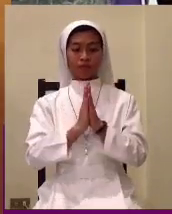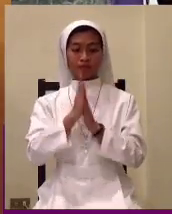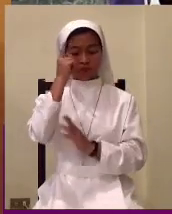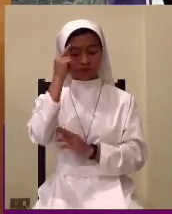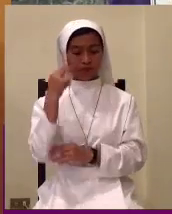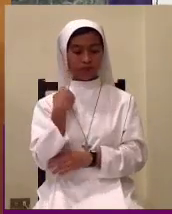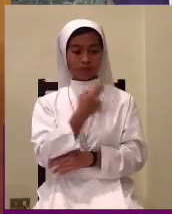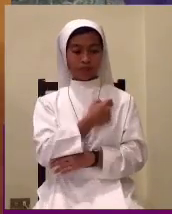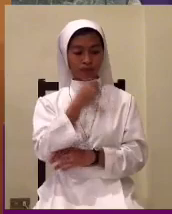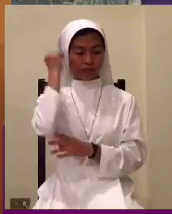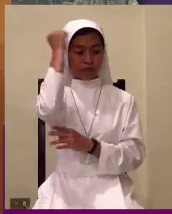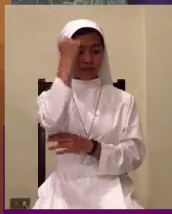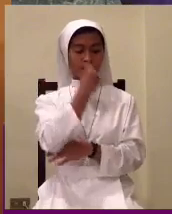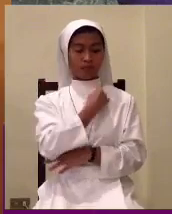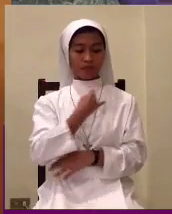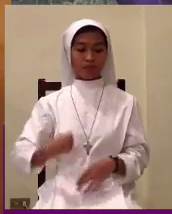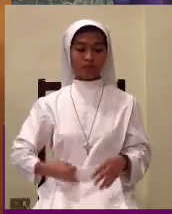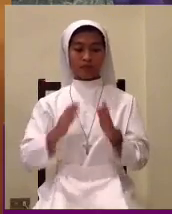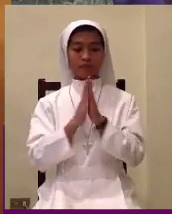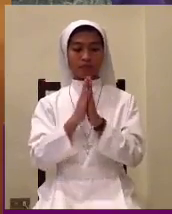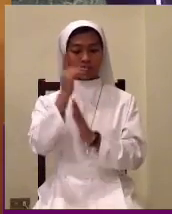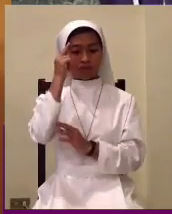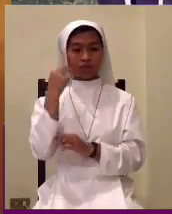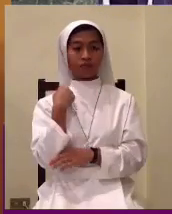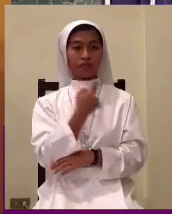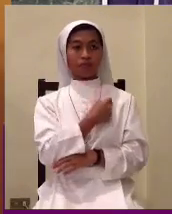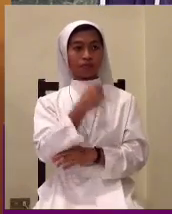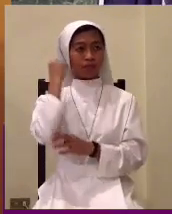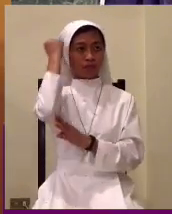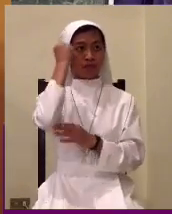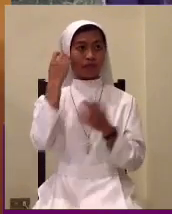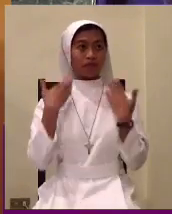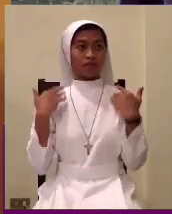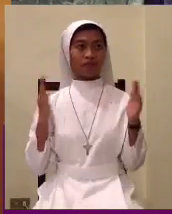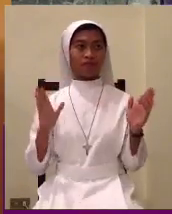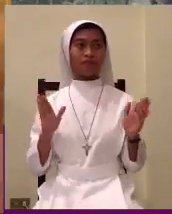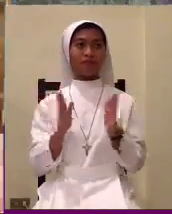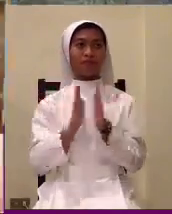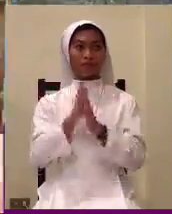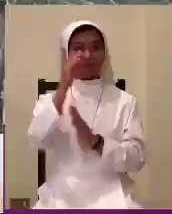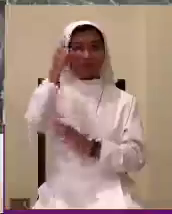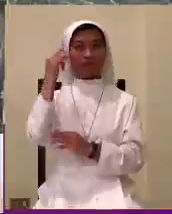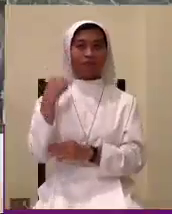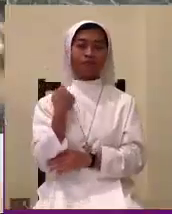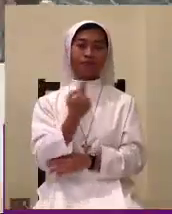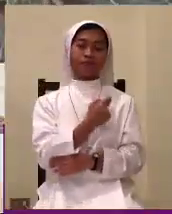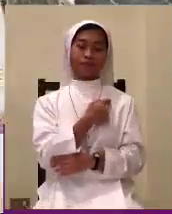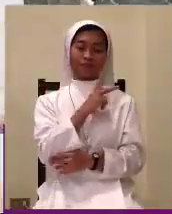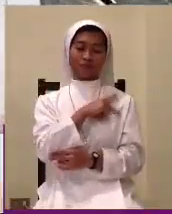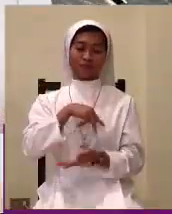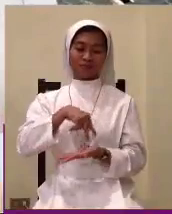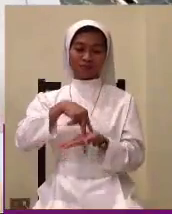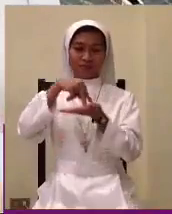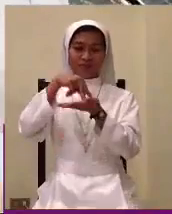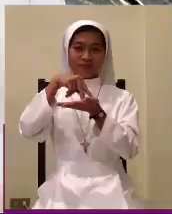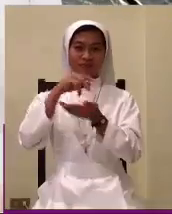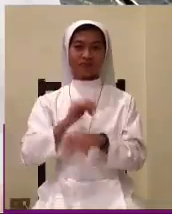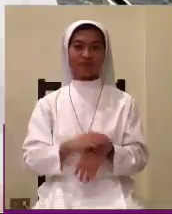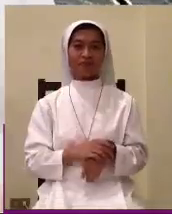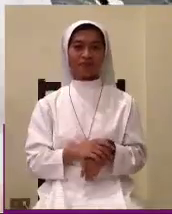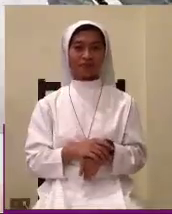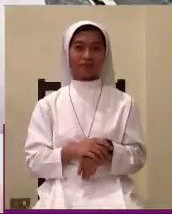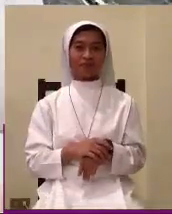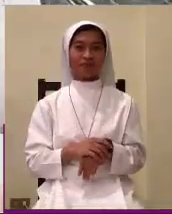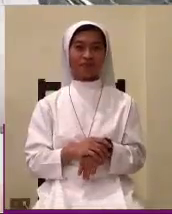Saint Joseph, pray for us. Saint Raphael Archangel, pray for us. Please stand.